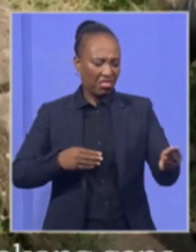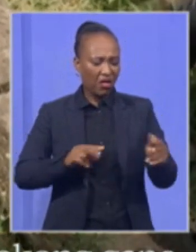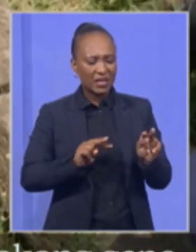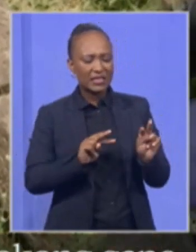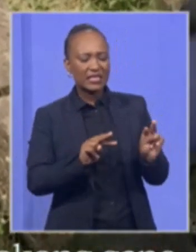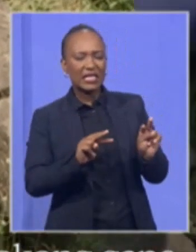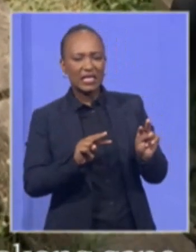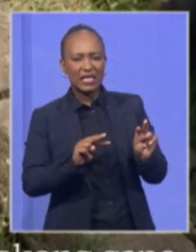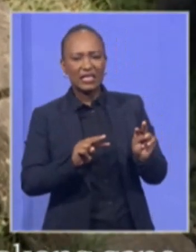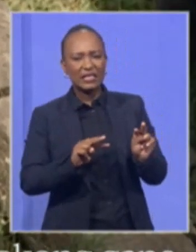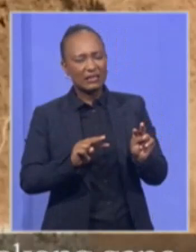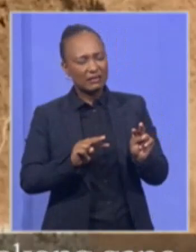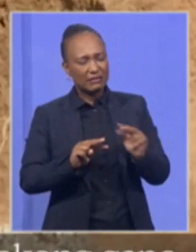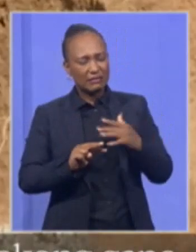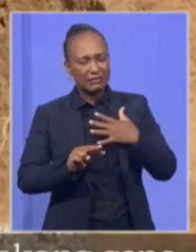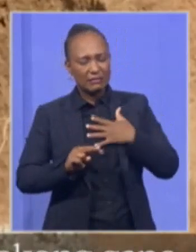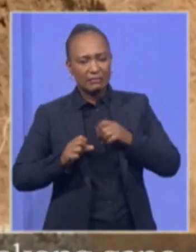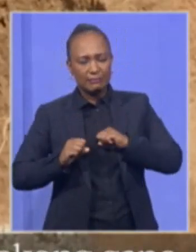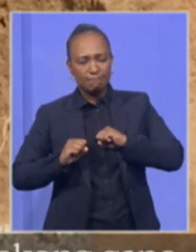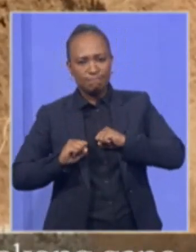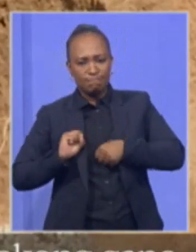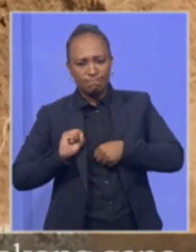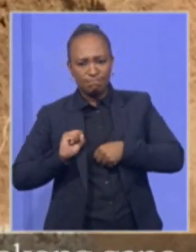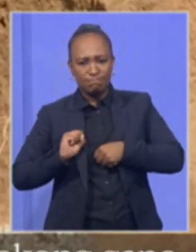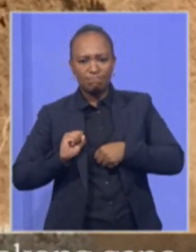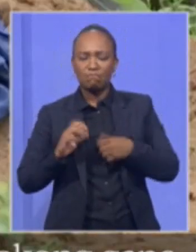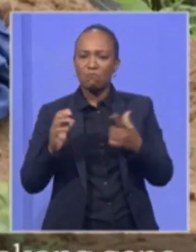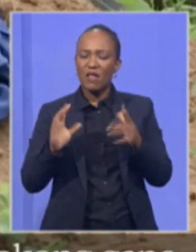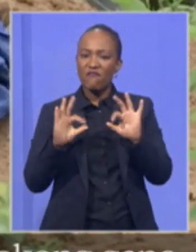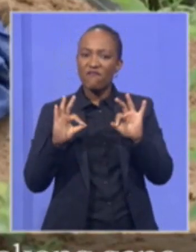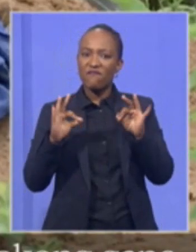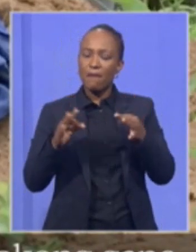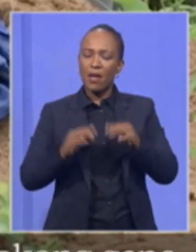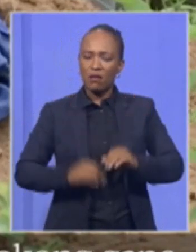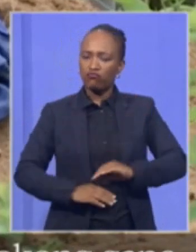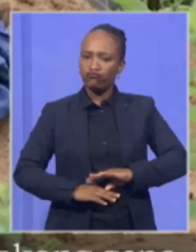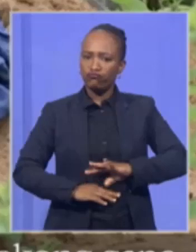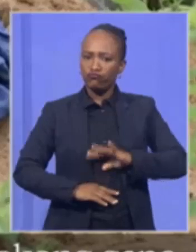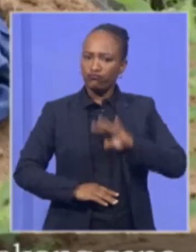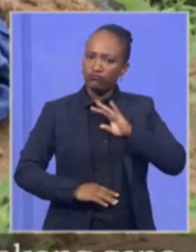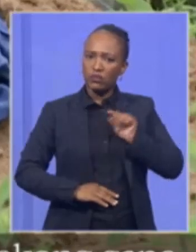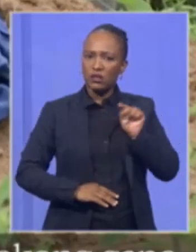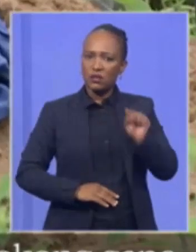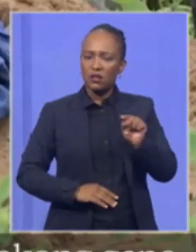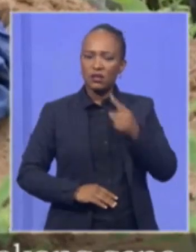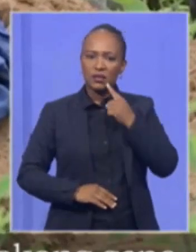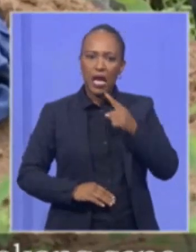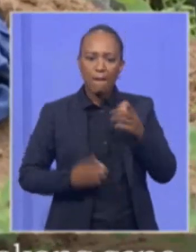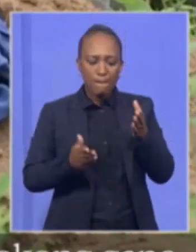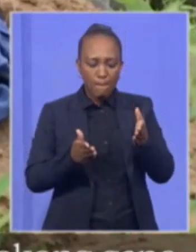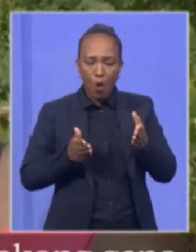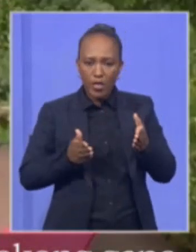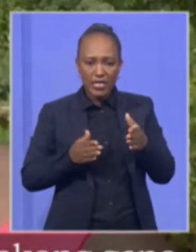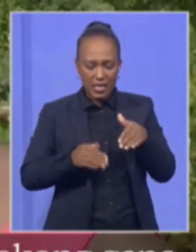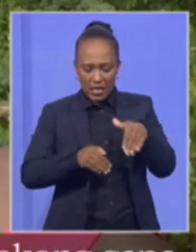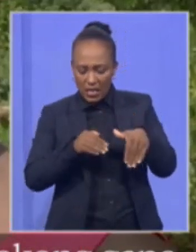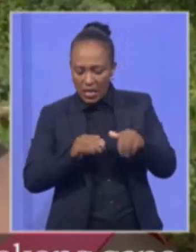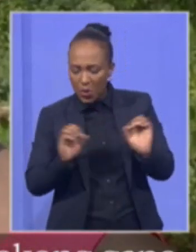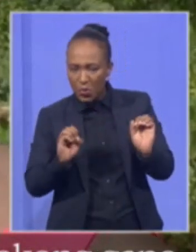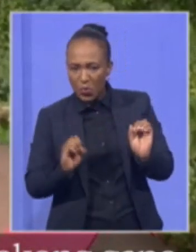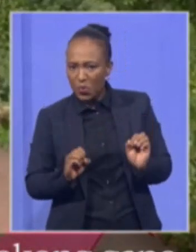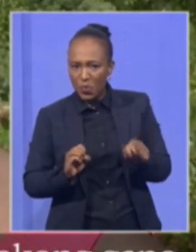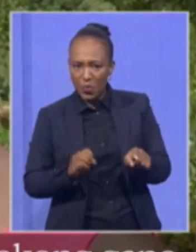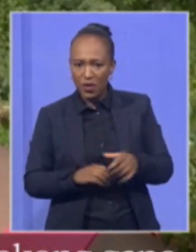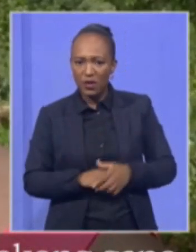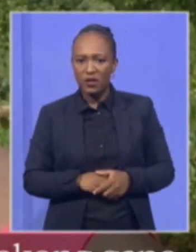ile a thoma go ba le maseme. Lapa le ile la batla lelong ge le utulla gore mašeledi a gagwe ga gona. Itolo beba